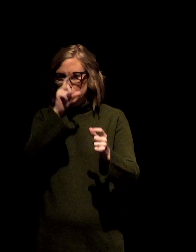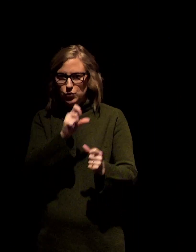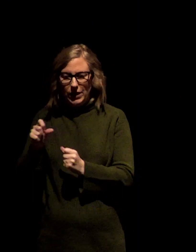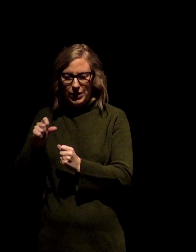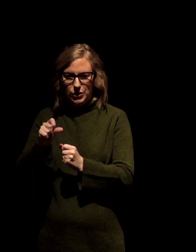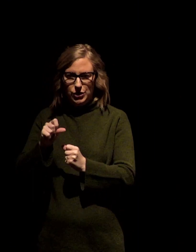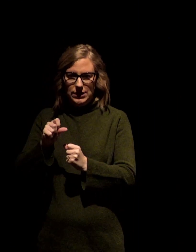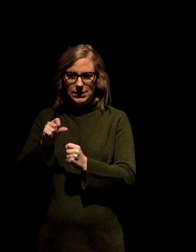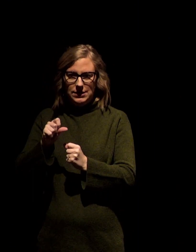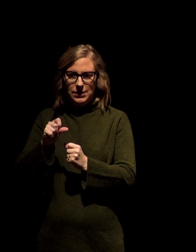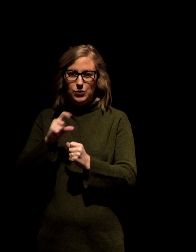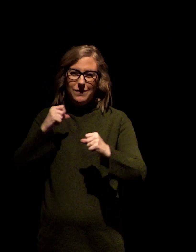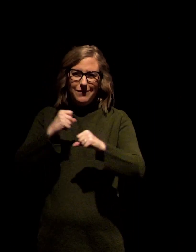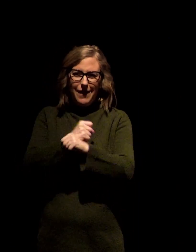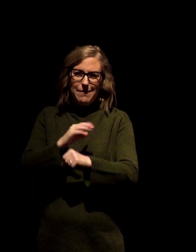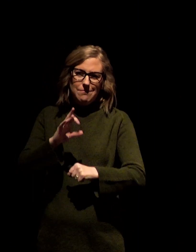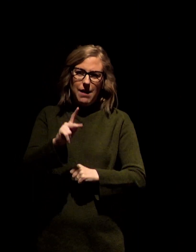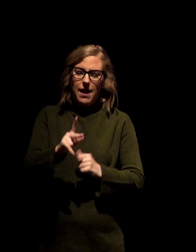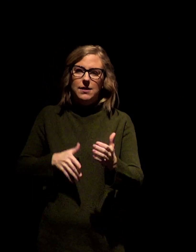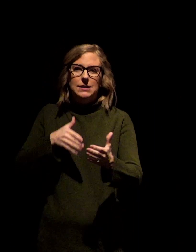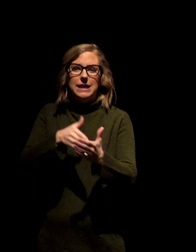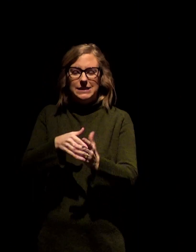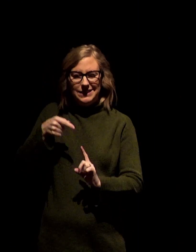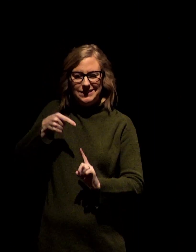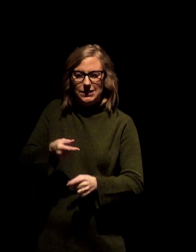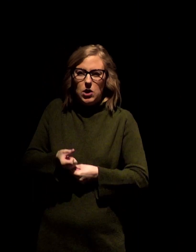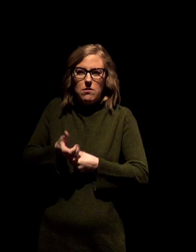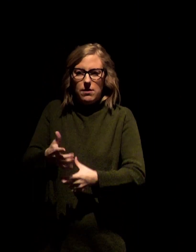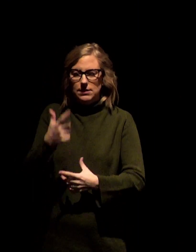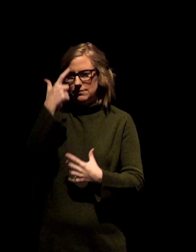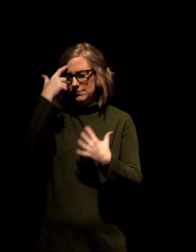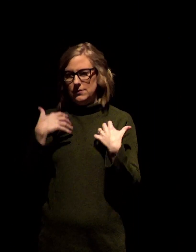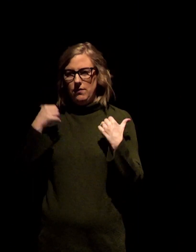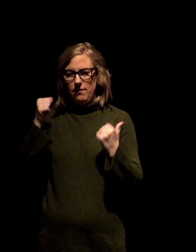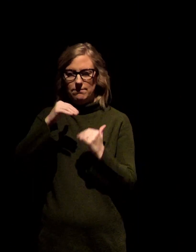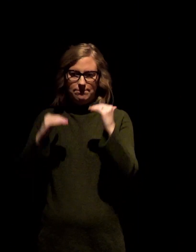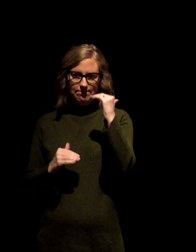those root causes of mental health inequities.